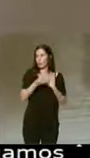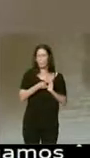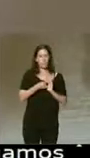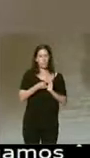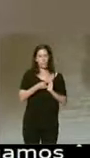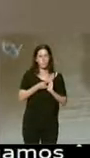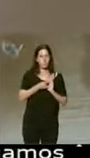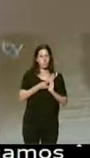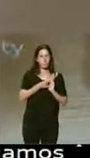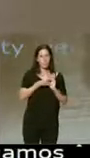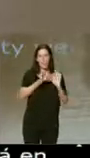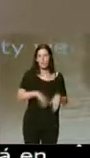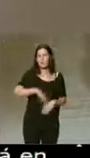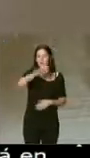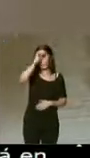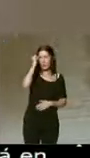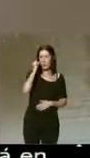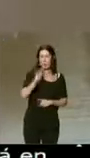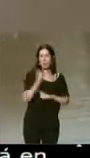be technology-centered,